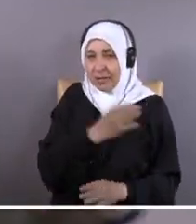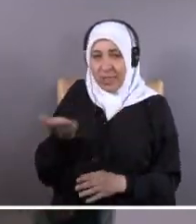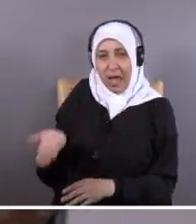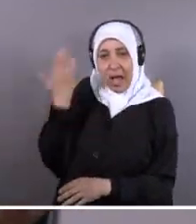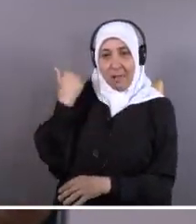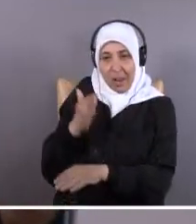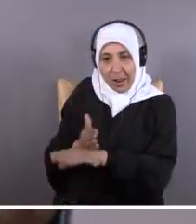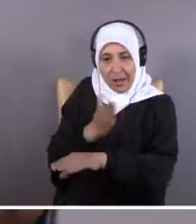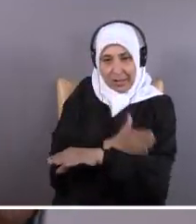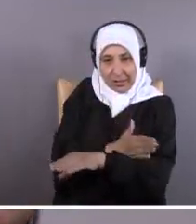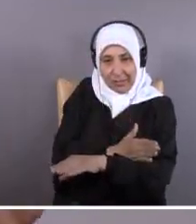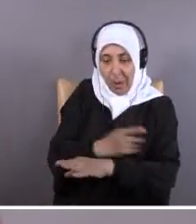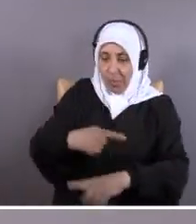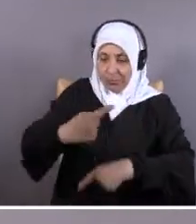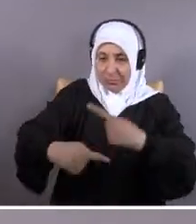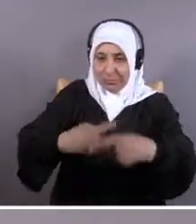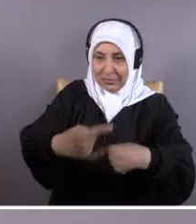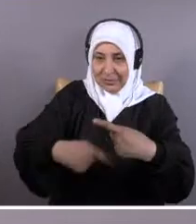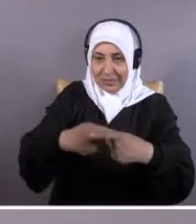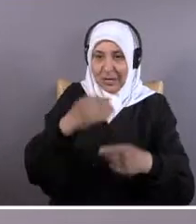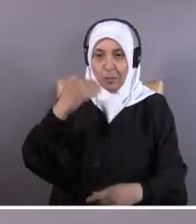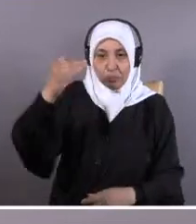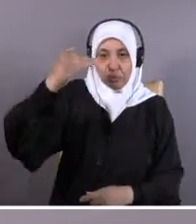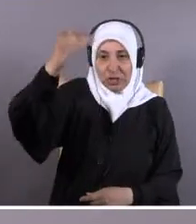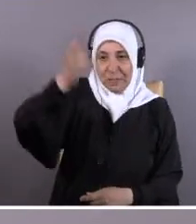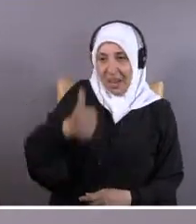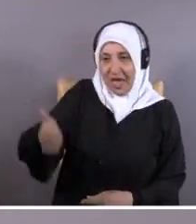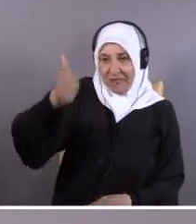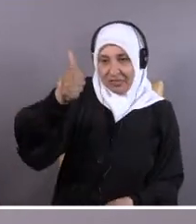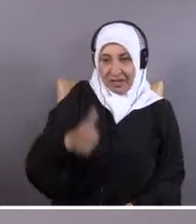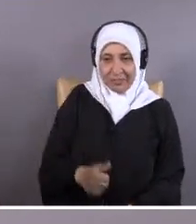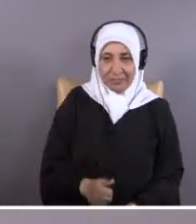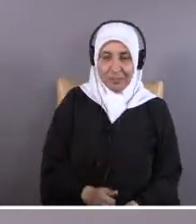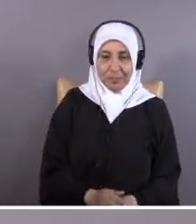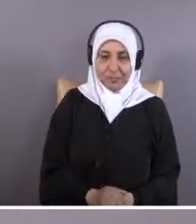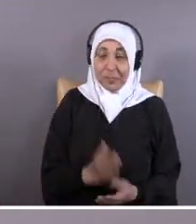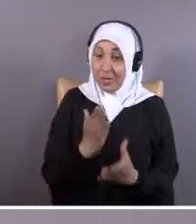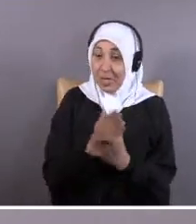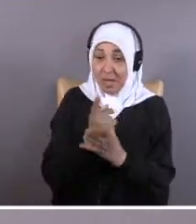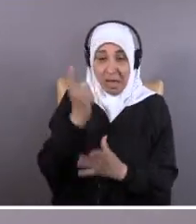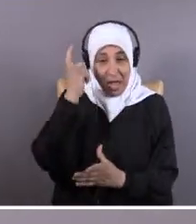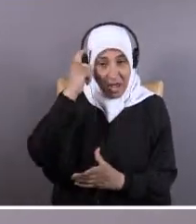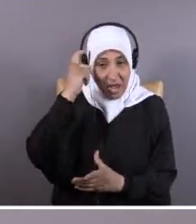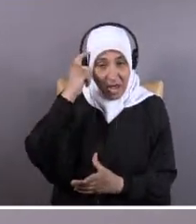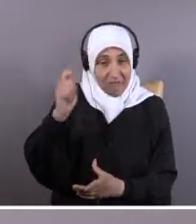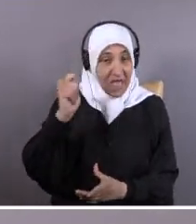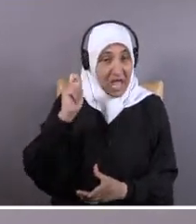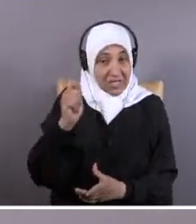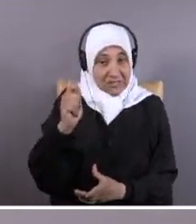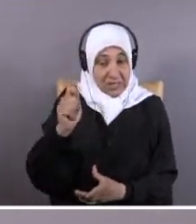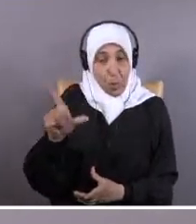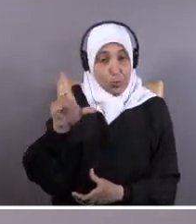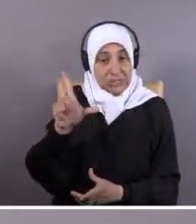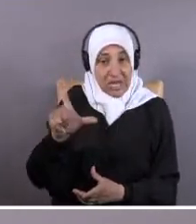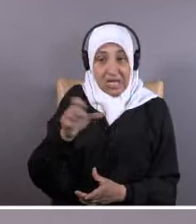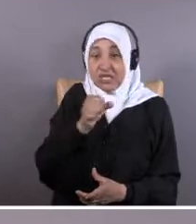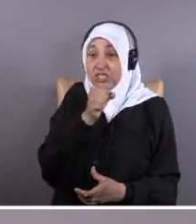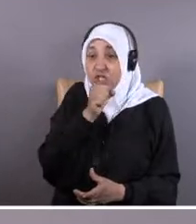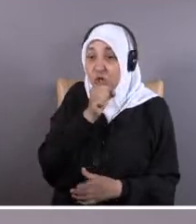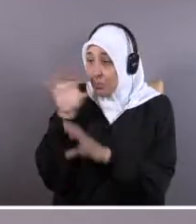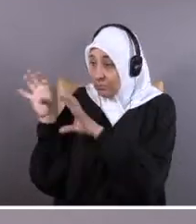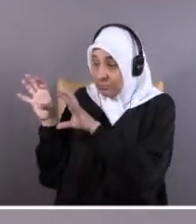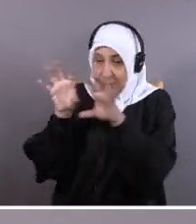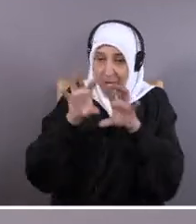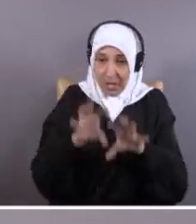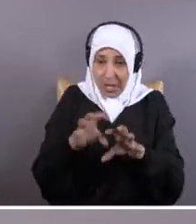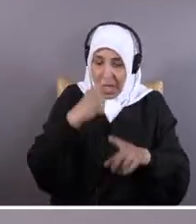into our future. Ancestral indigenous knowledge is a unique, rich source of